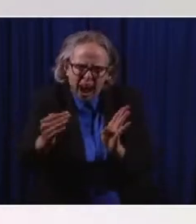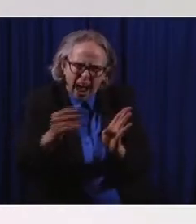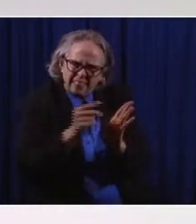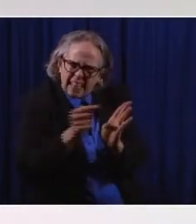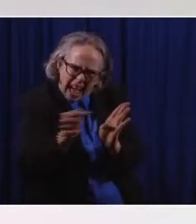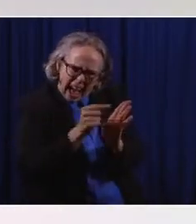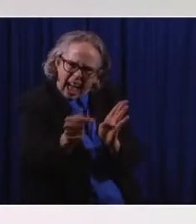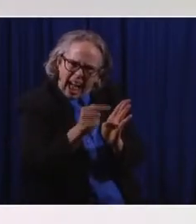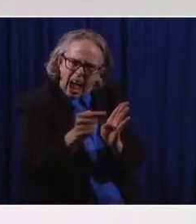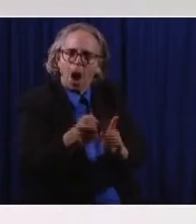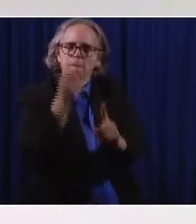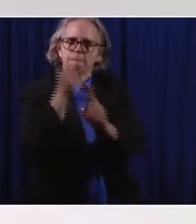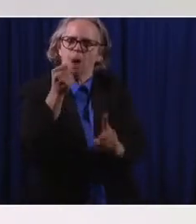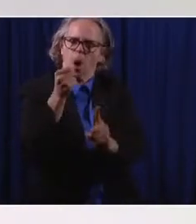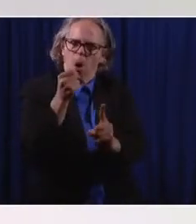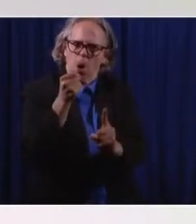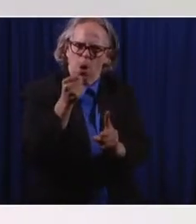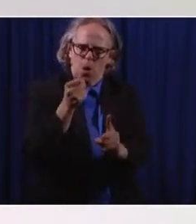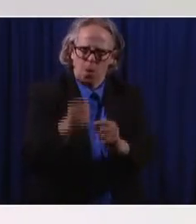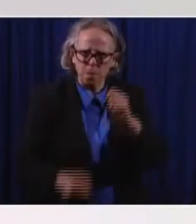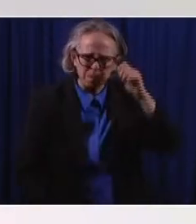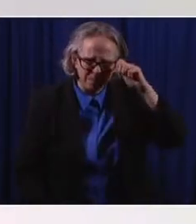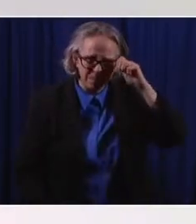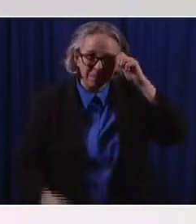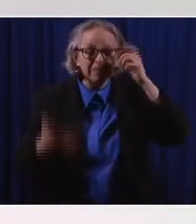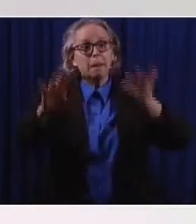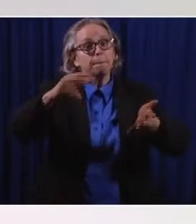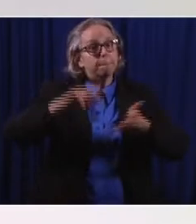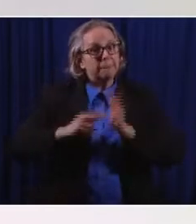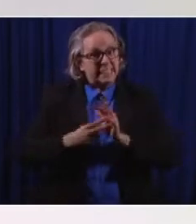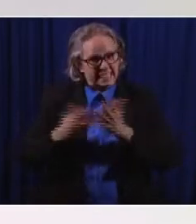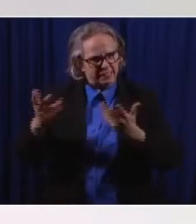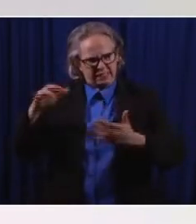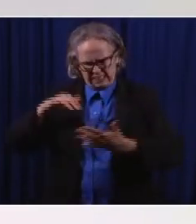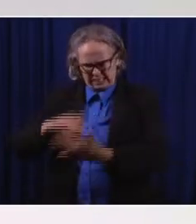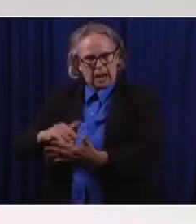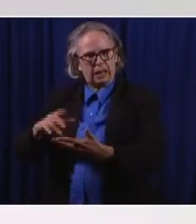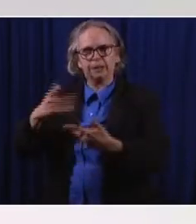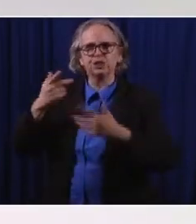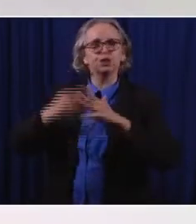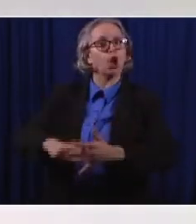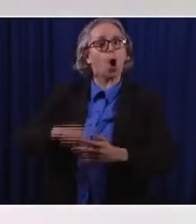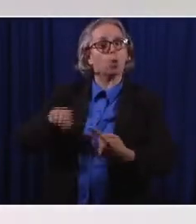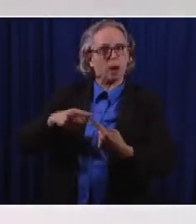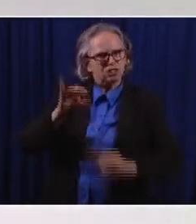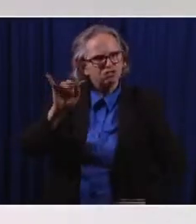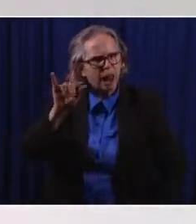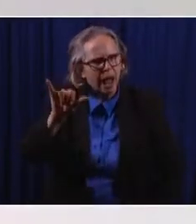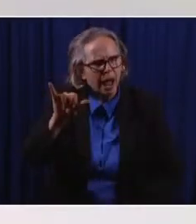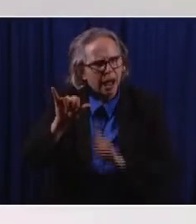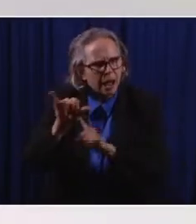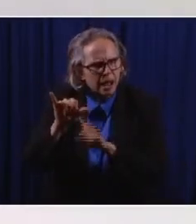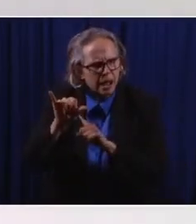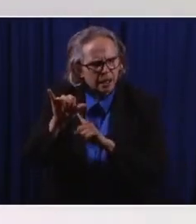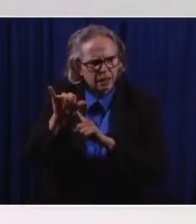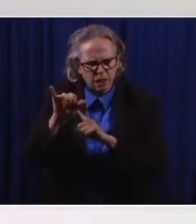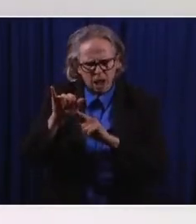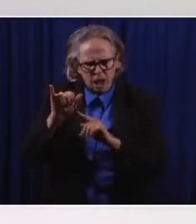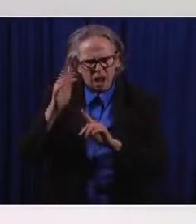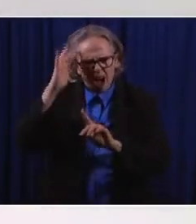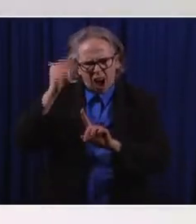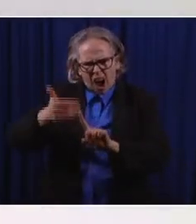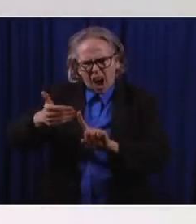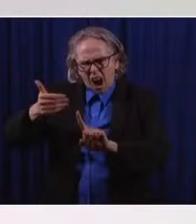study that was conducted in July, it can only give us a more confident answer related to the number of people that were exposed to